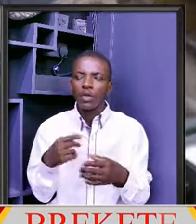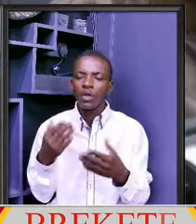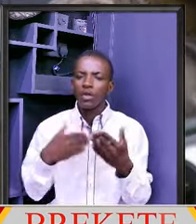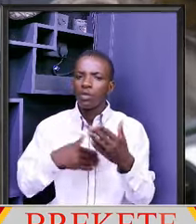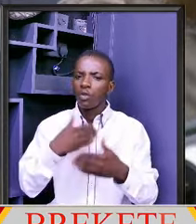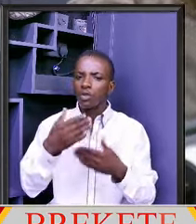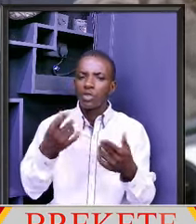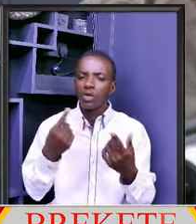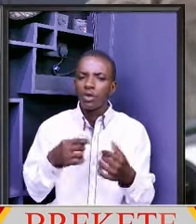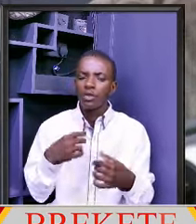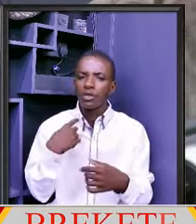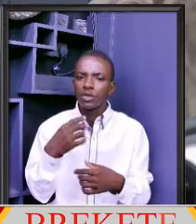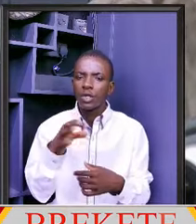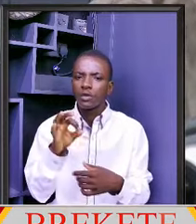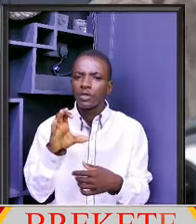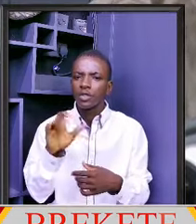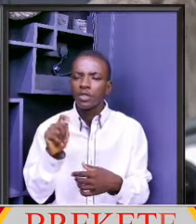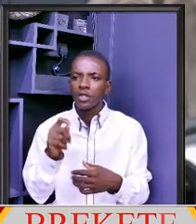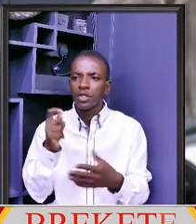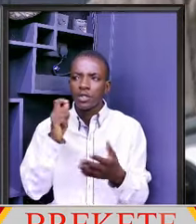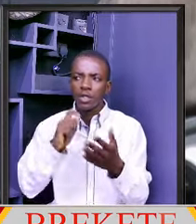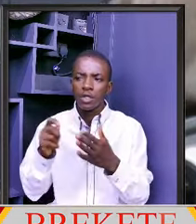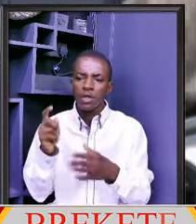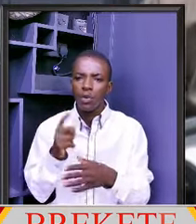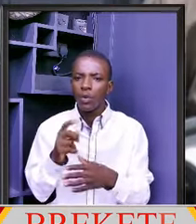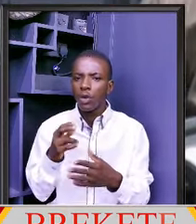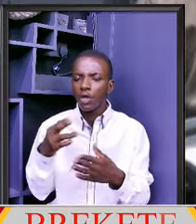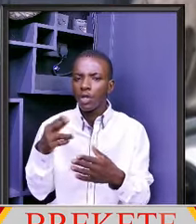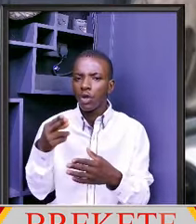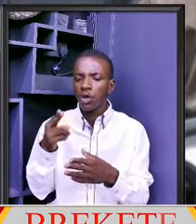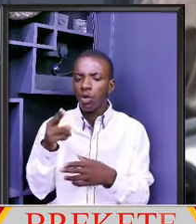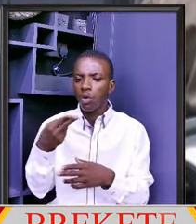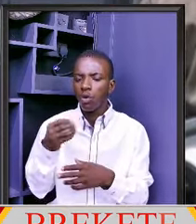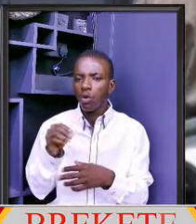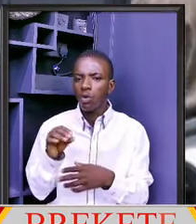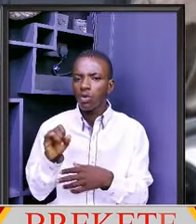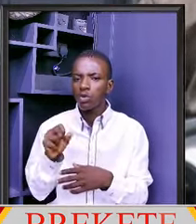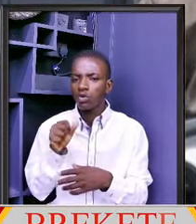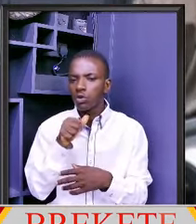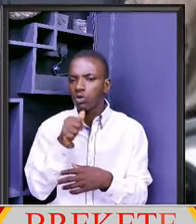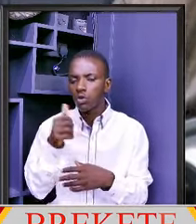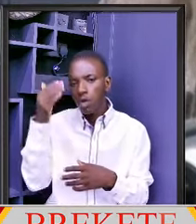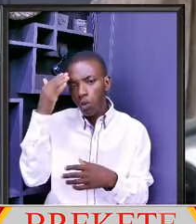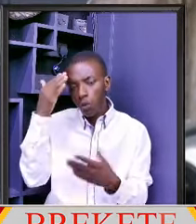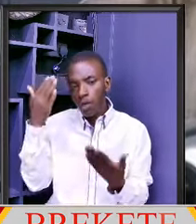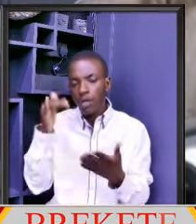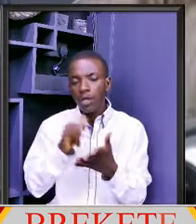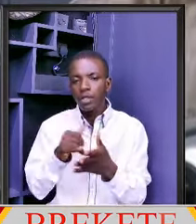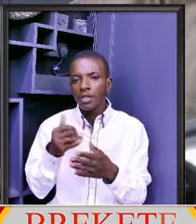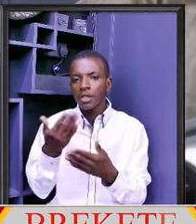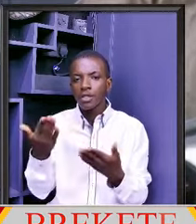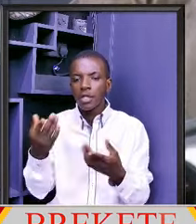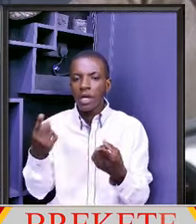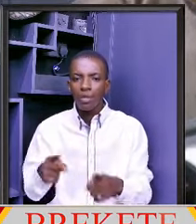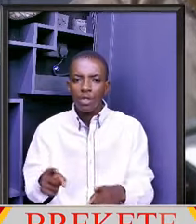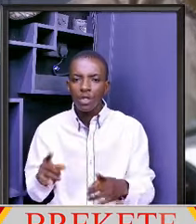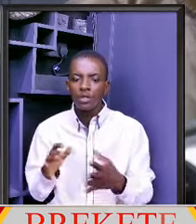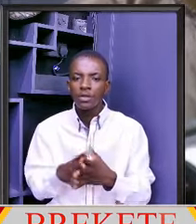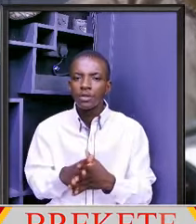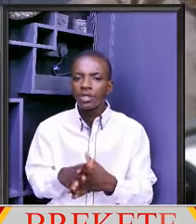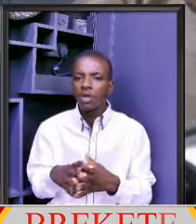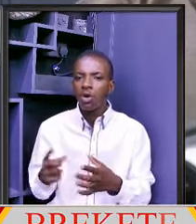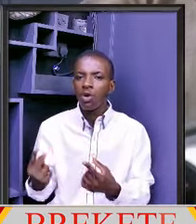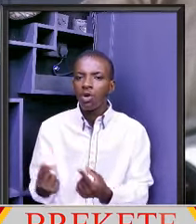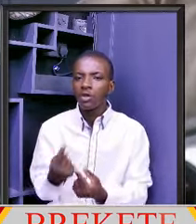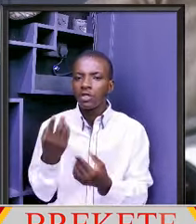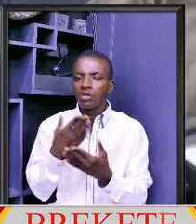said, I'm the FCT secretary. We are the host. We are not aware that this thing is happening. It was